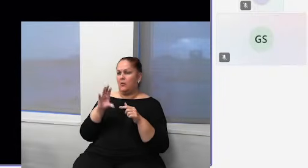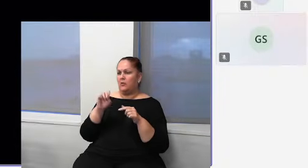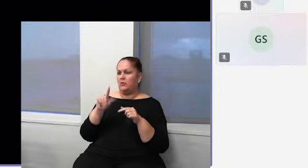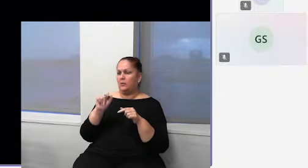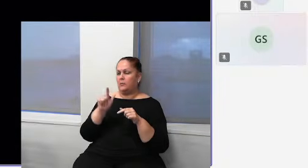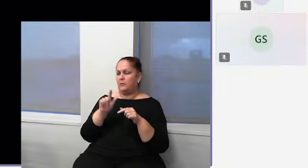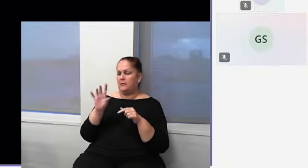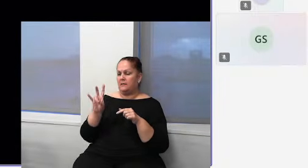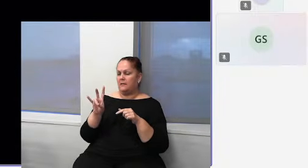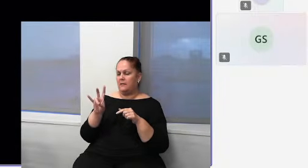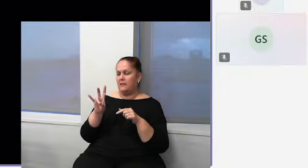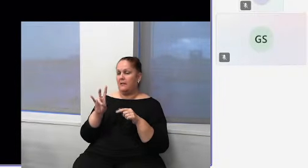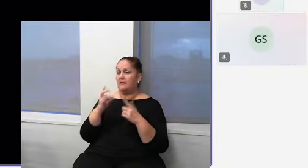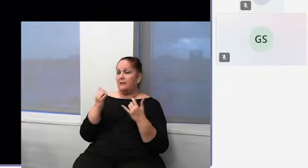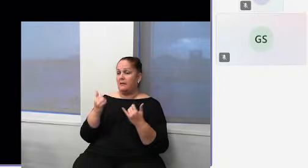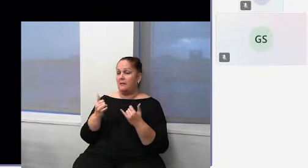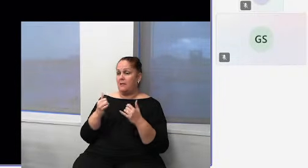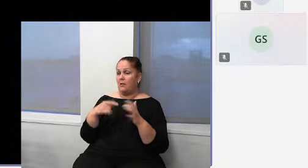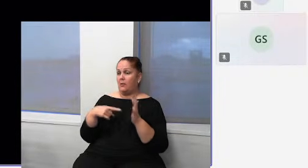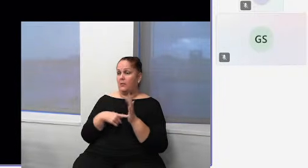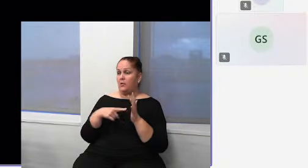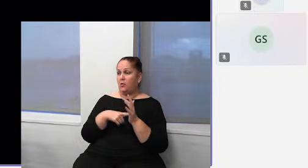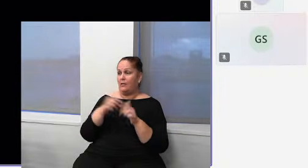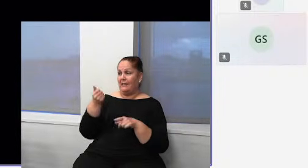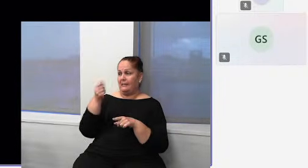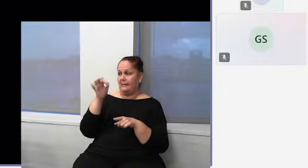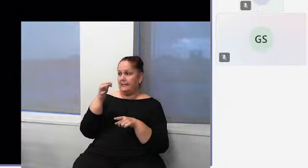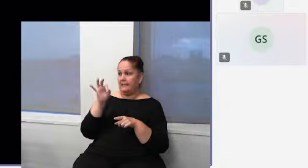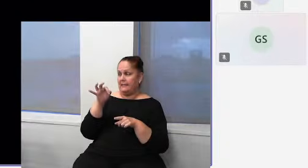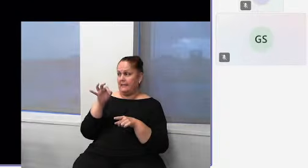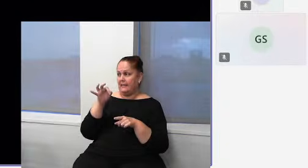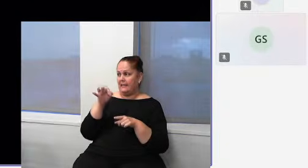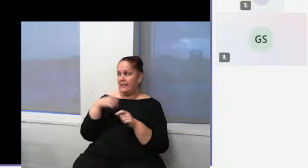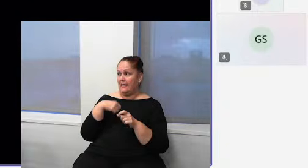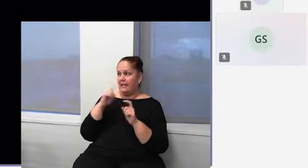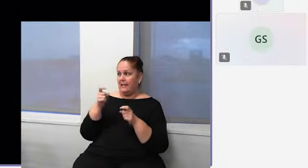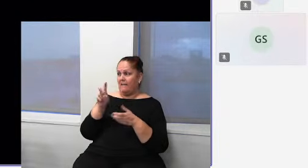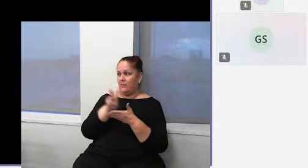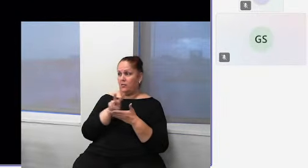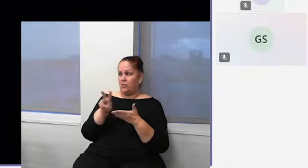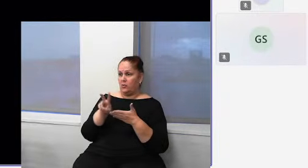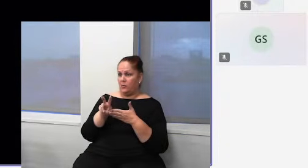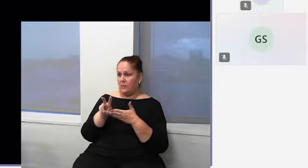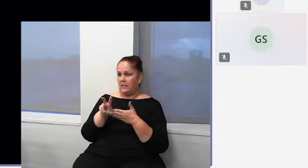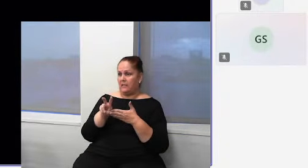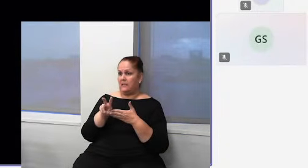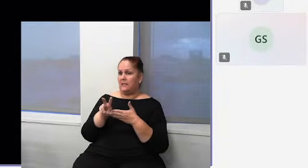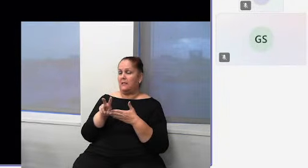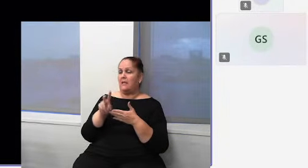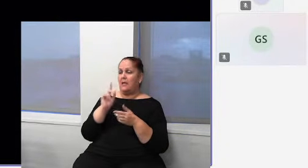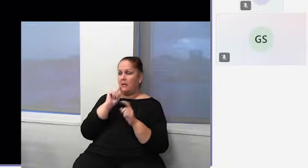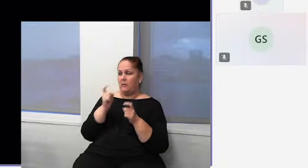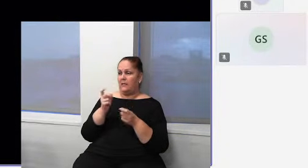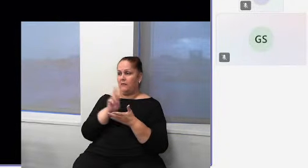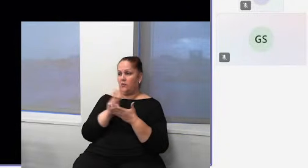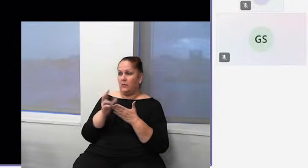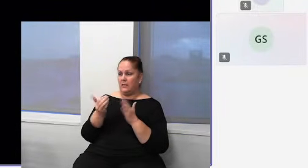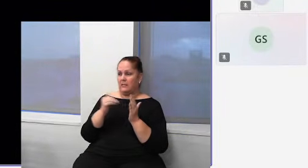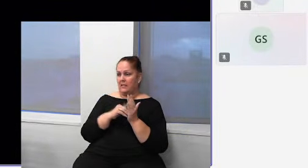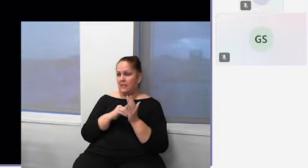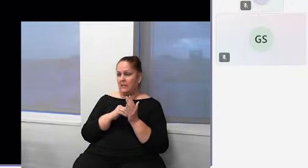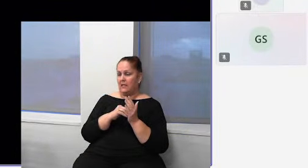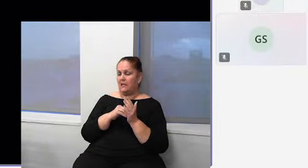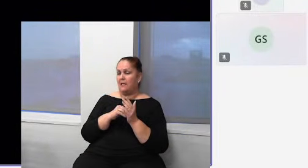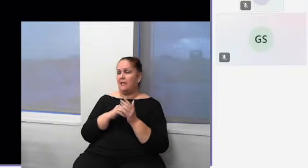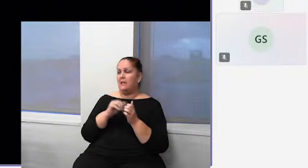order of October 27th will now be due on the 19th. I had given 2 weeks for rebuttal, and I will give 2 weeks